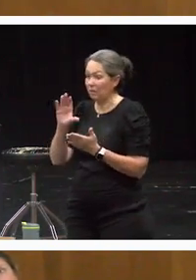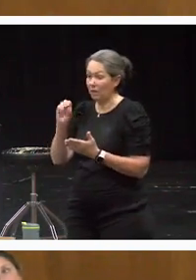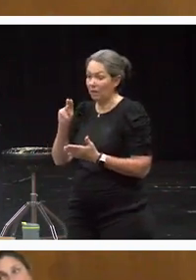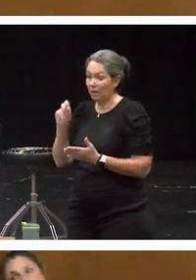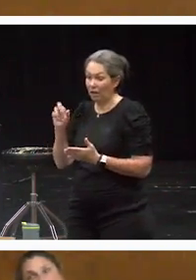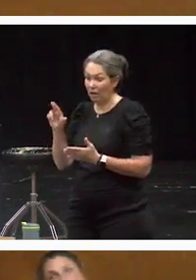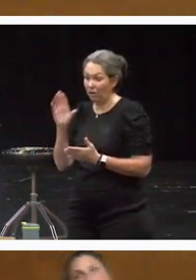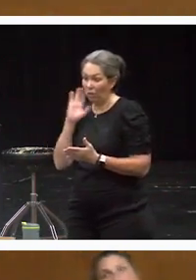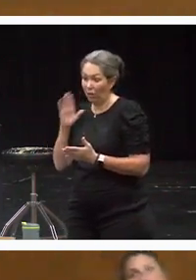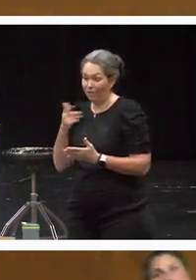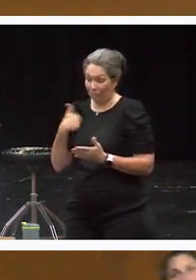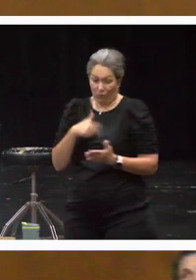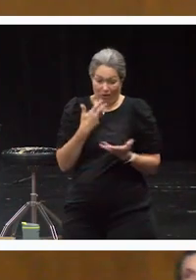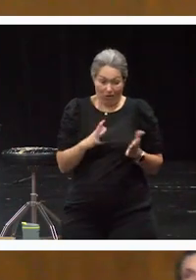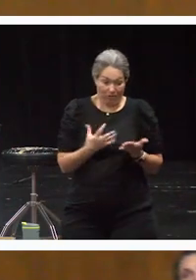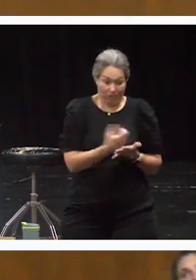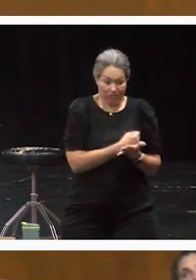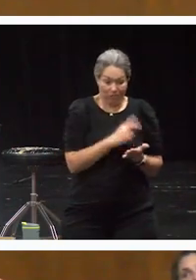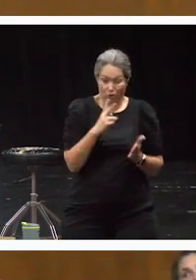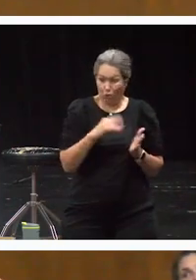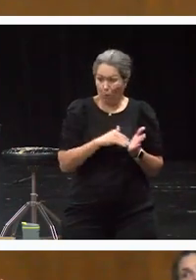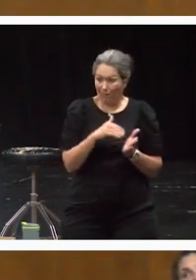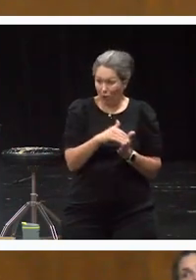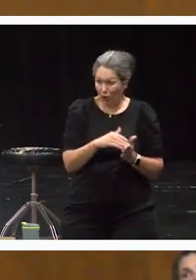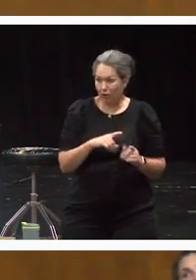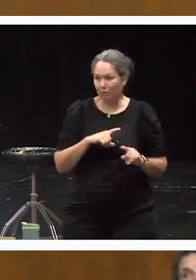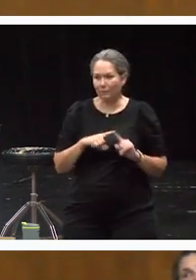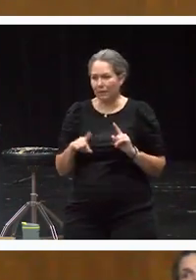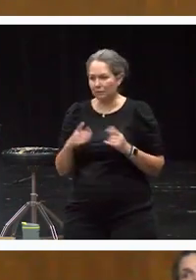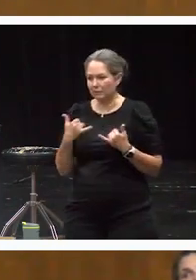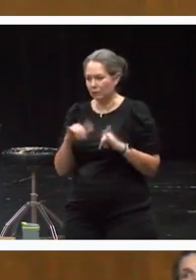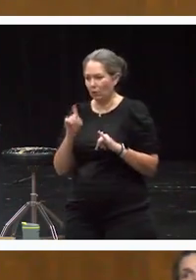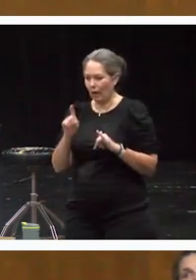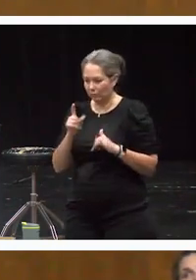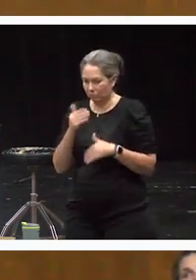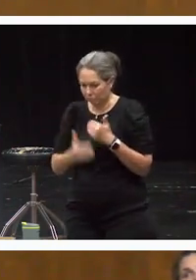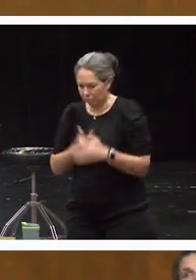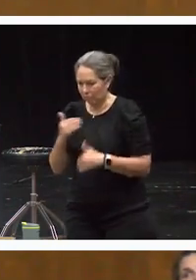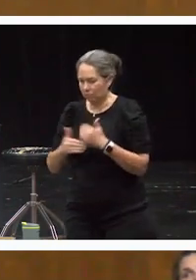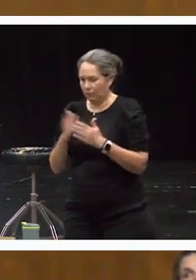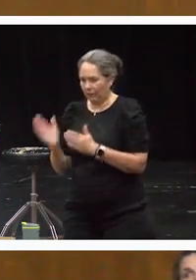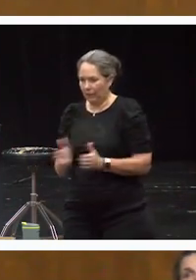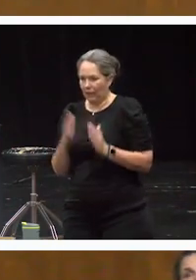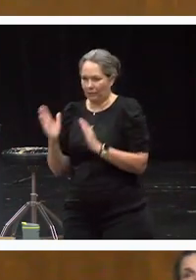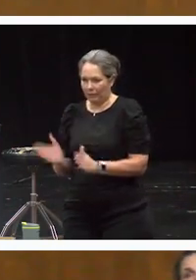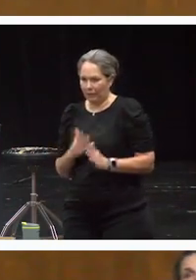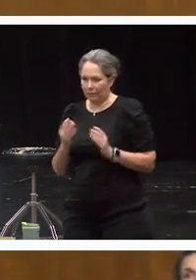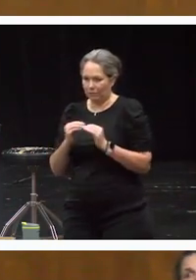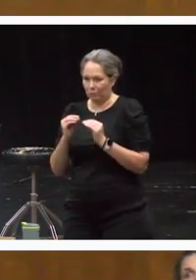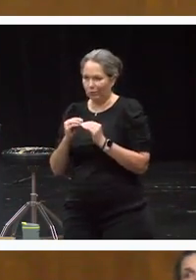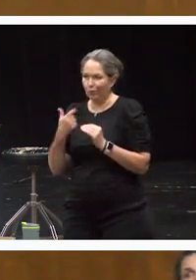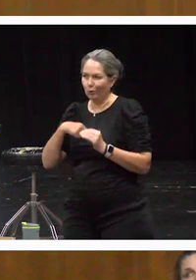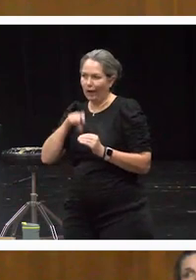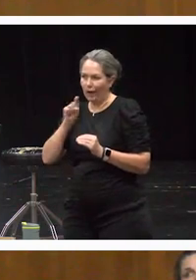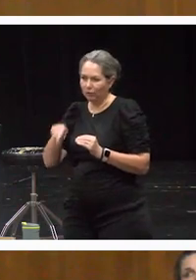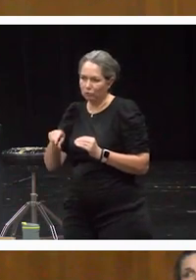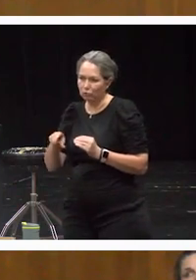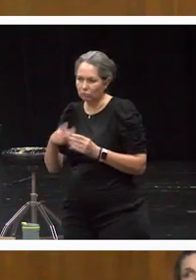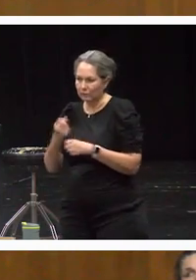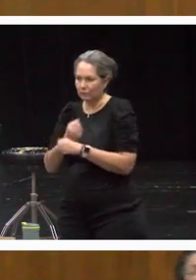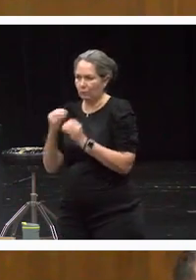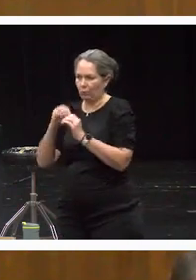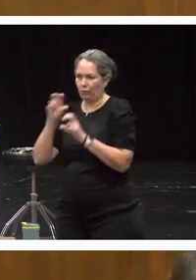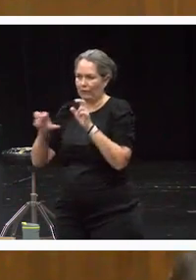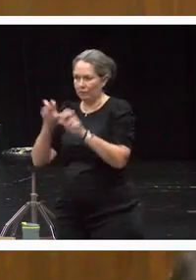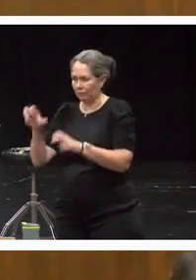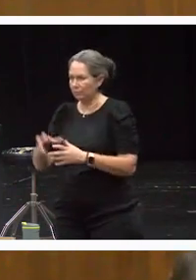raised $2 million, but now we're in another phase, the phase of resilience planning, and it's worthy of investment. And